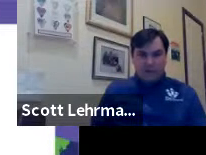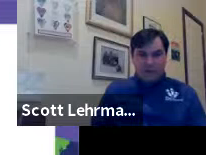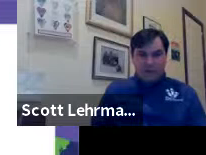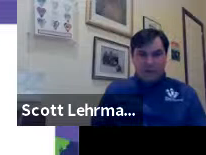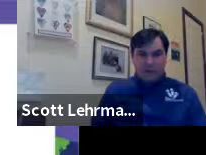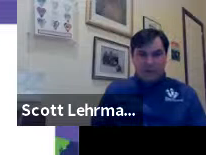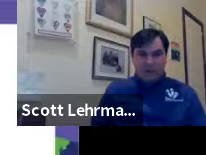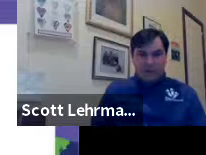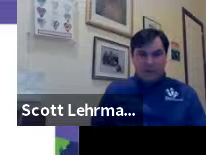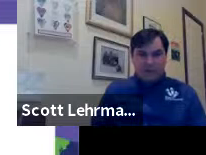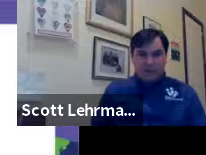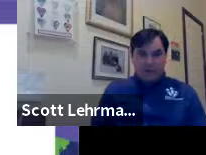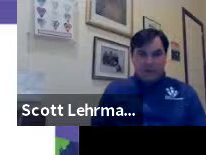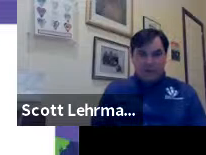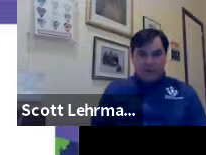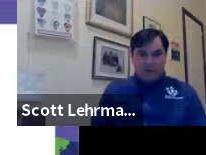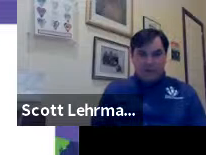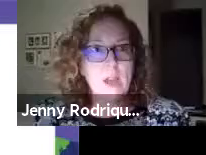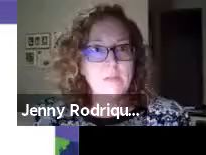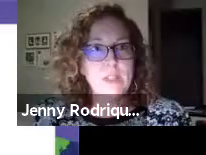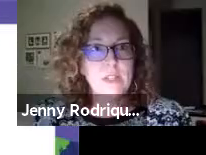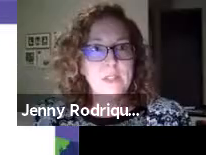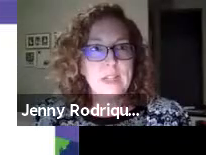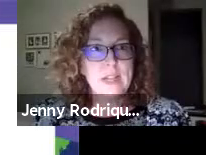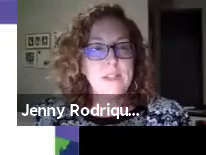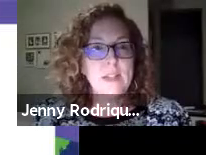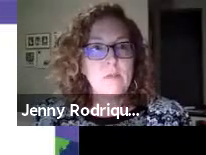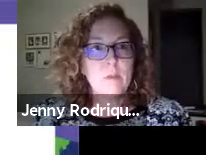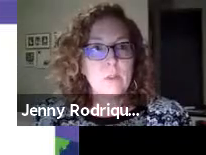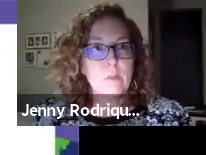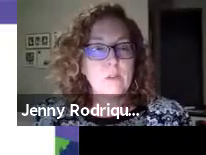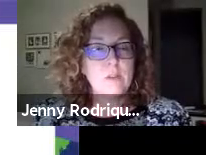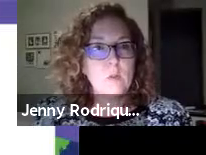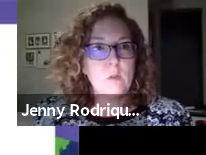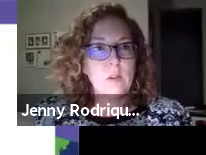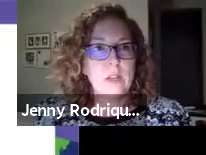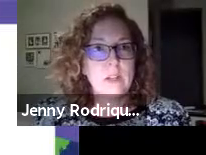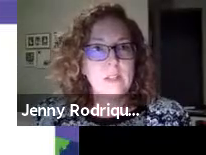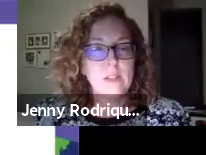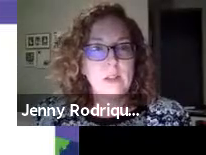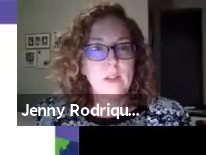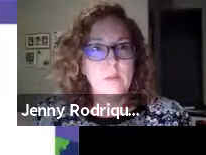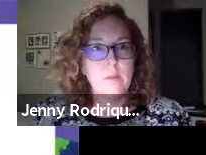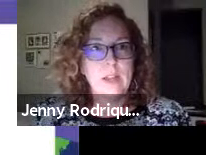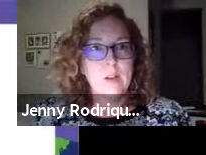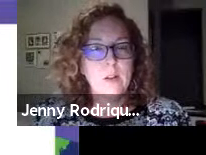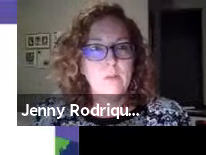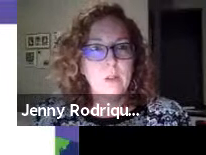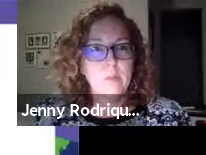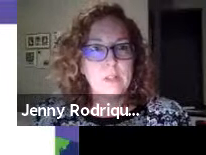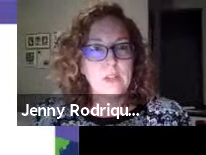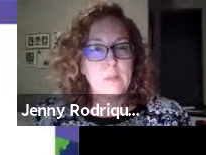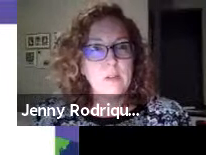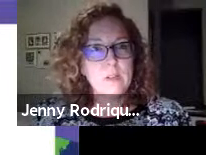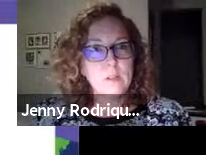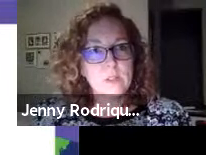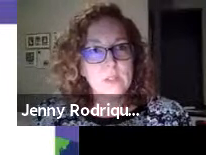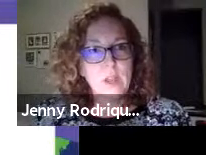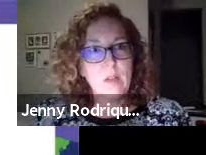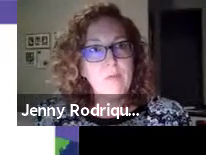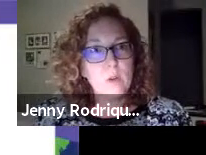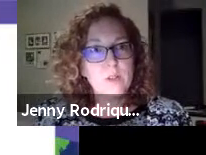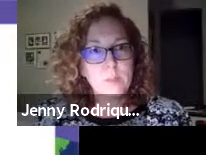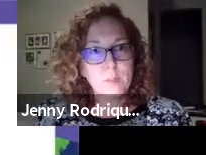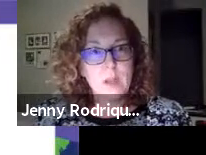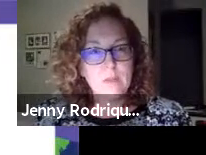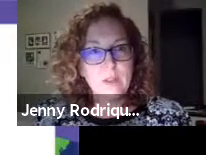middle school students? So we have season dates set for the middle school. It is the layer of complexity at middle school is that we